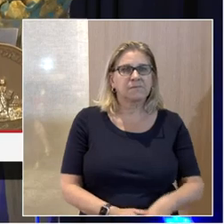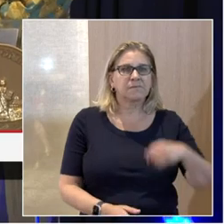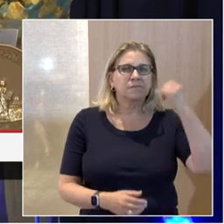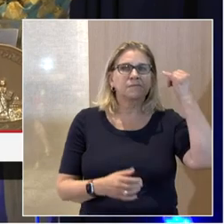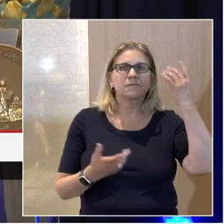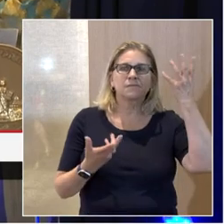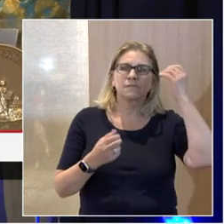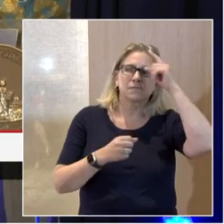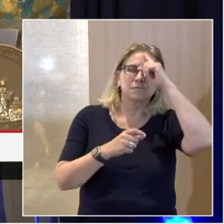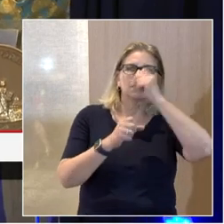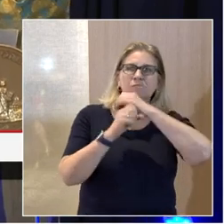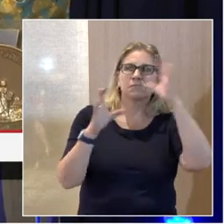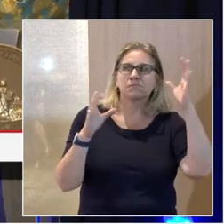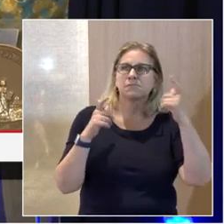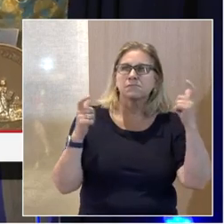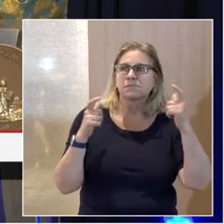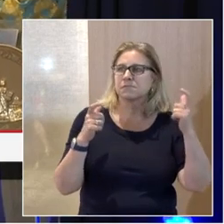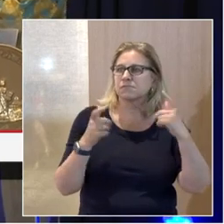Okay.